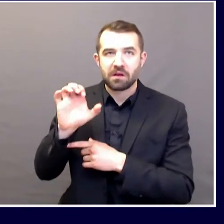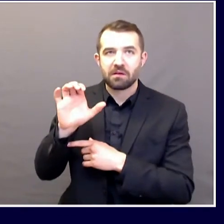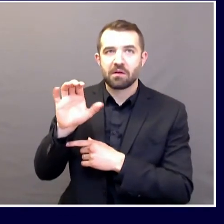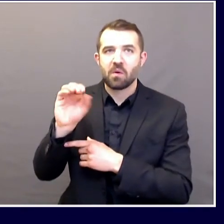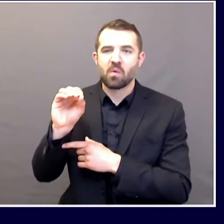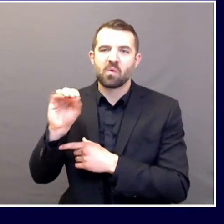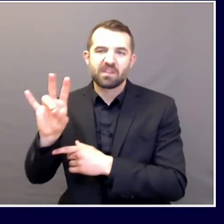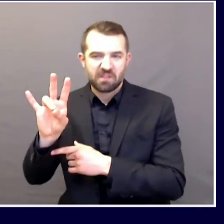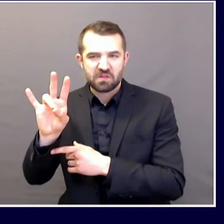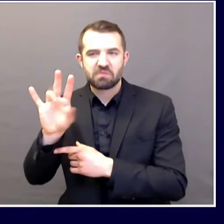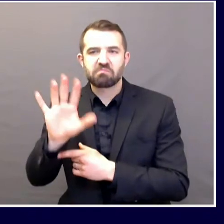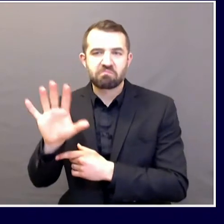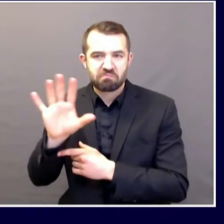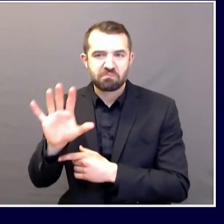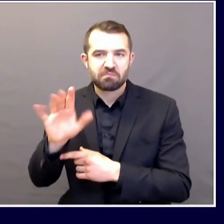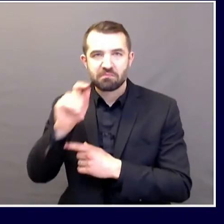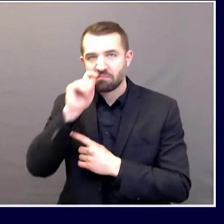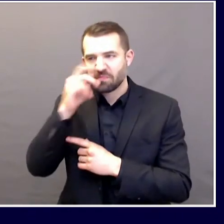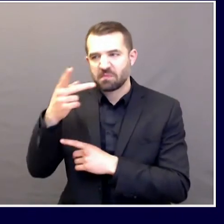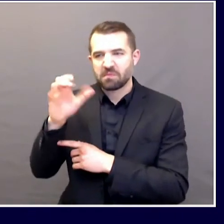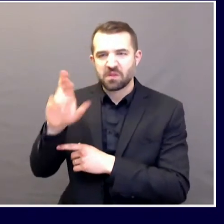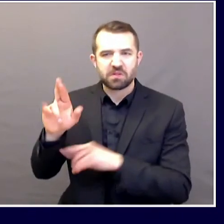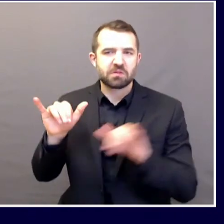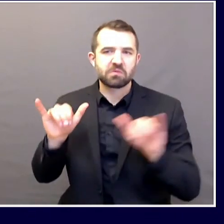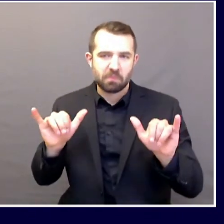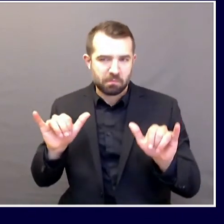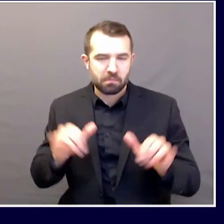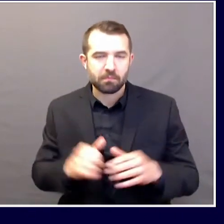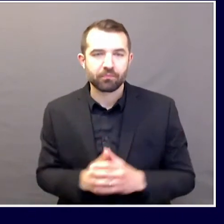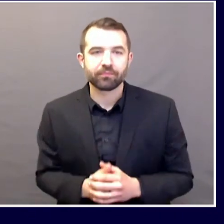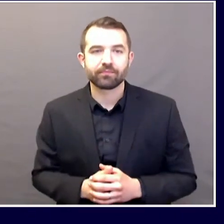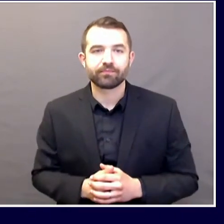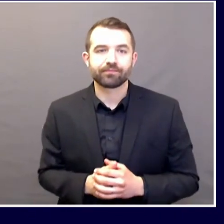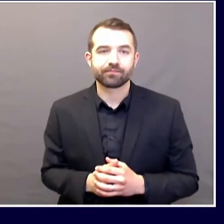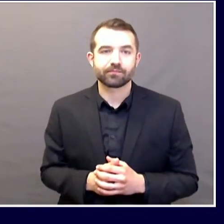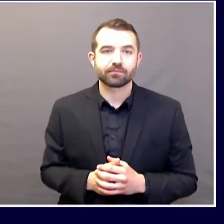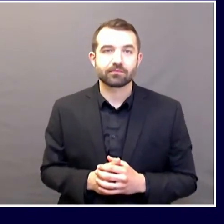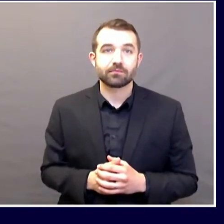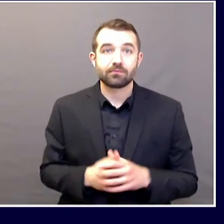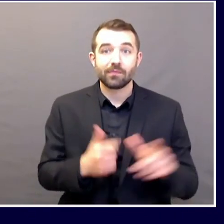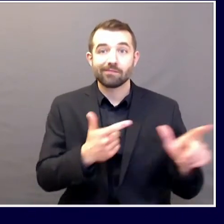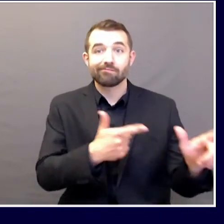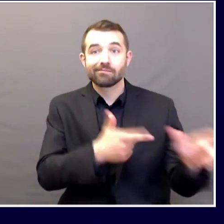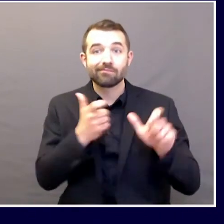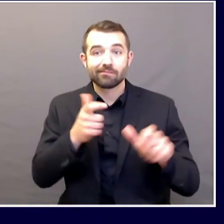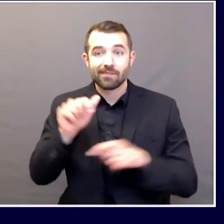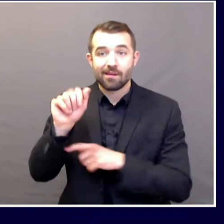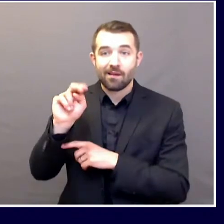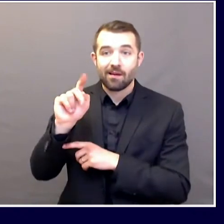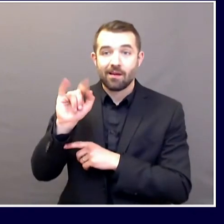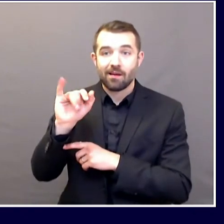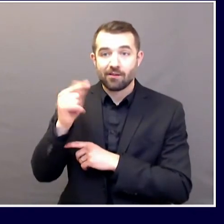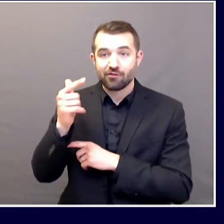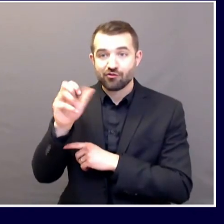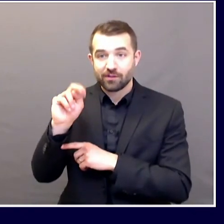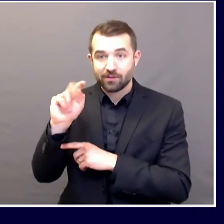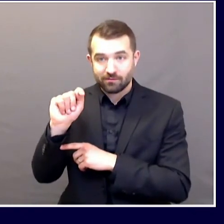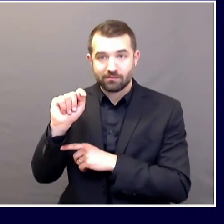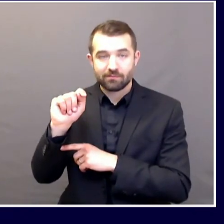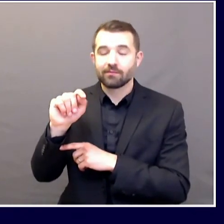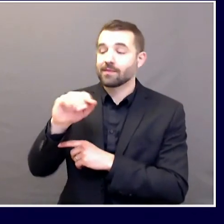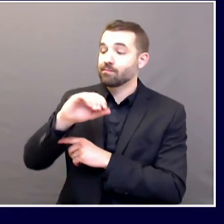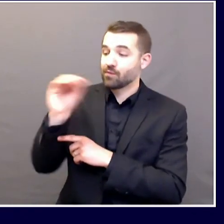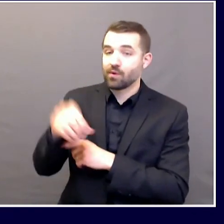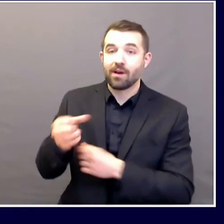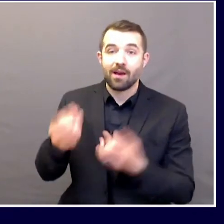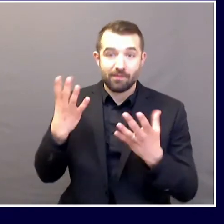PCR tests for every 100,000 people. Our antigen test positivity rate has been a bit more stable. It's now